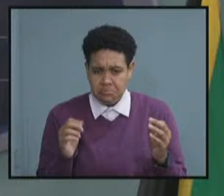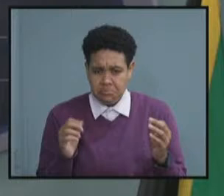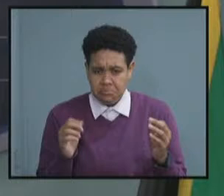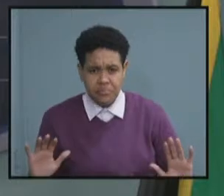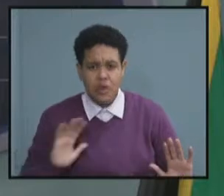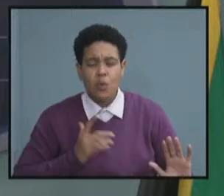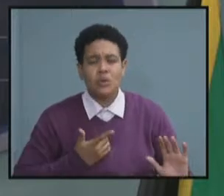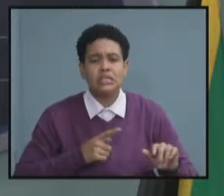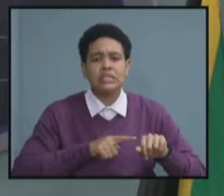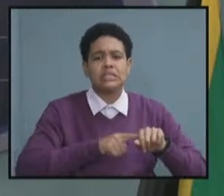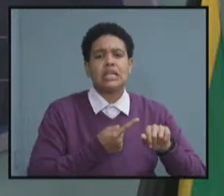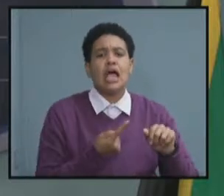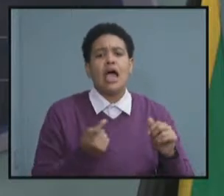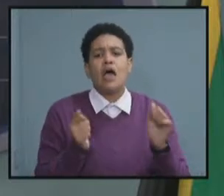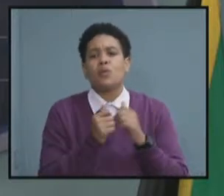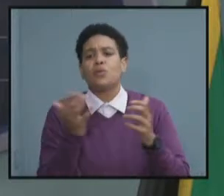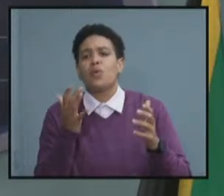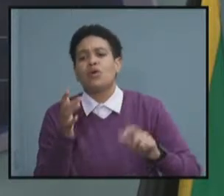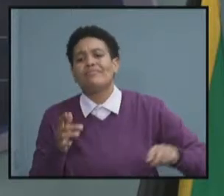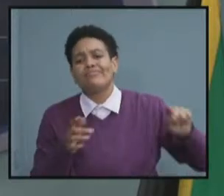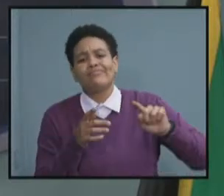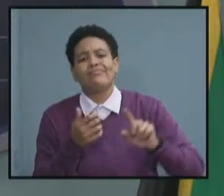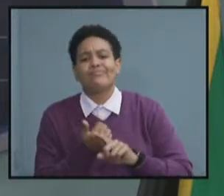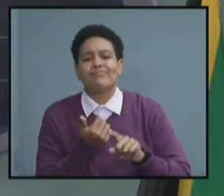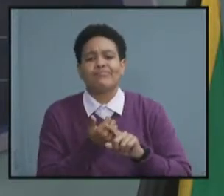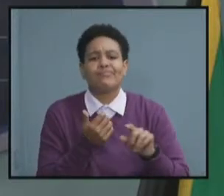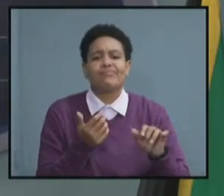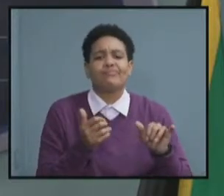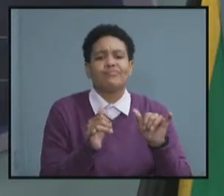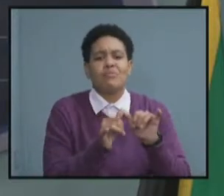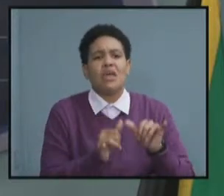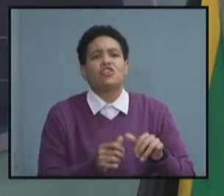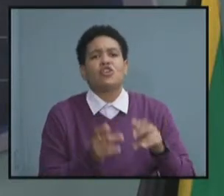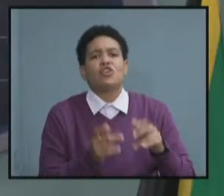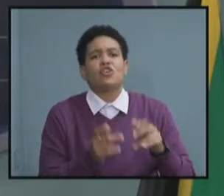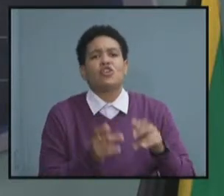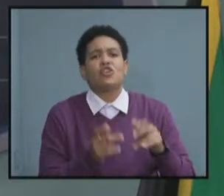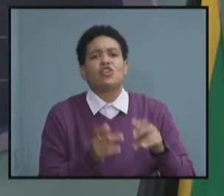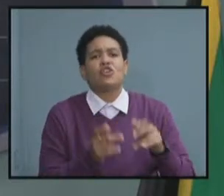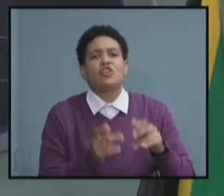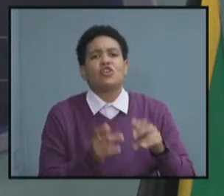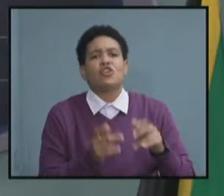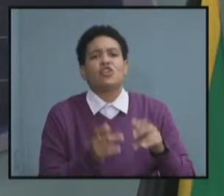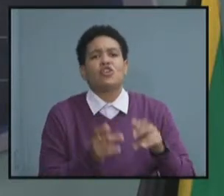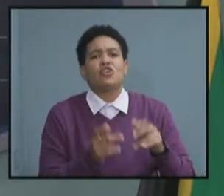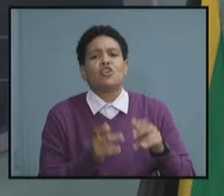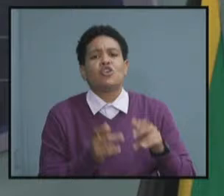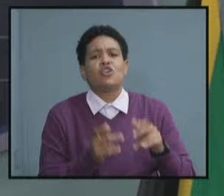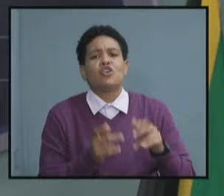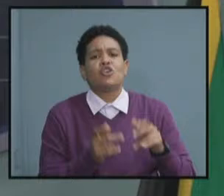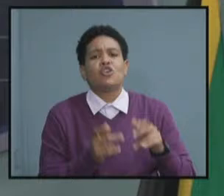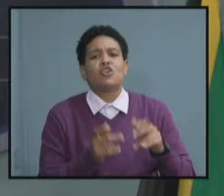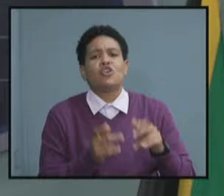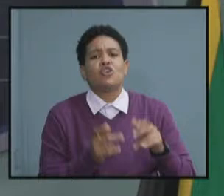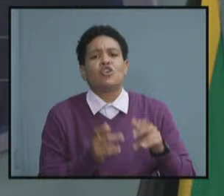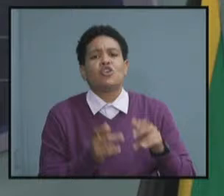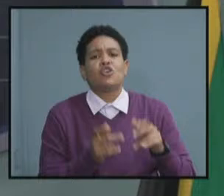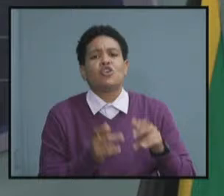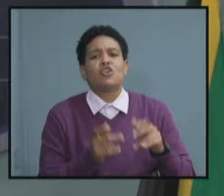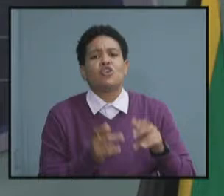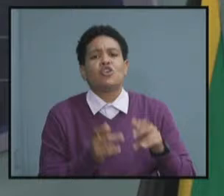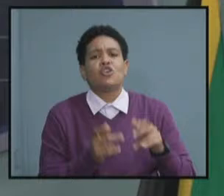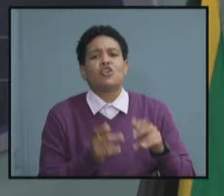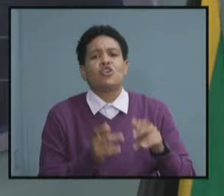and we started off with those measures, those public health measures, so that